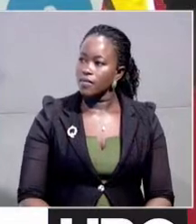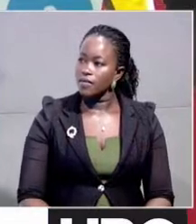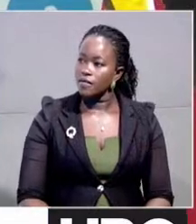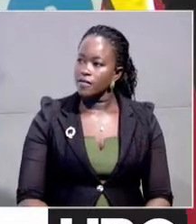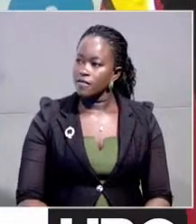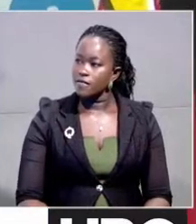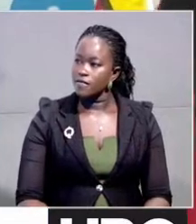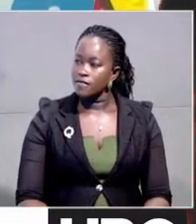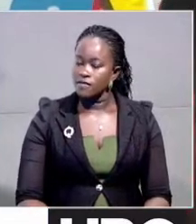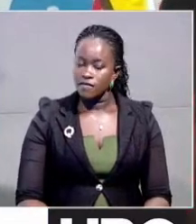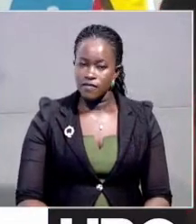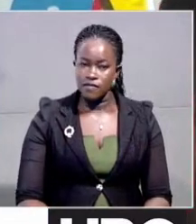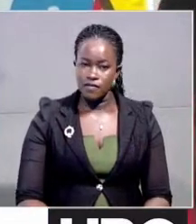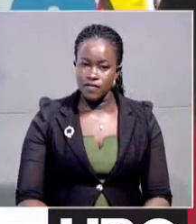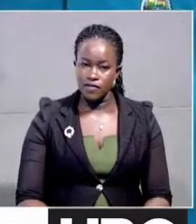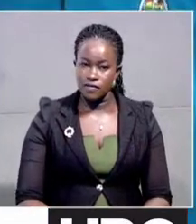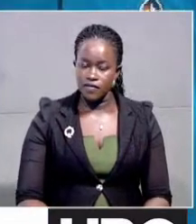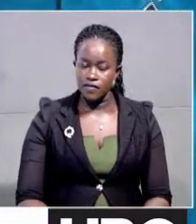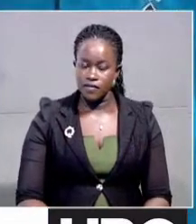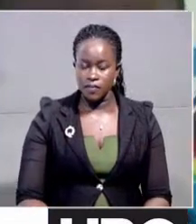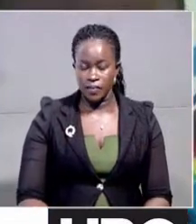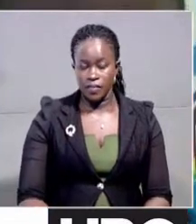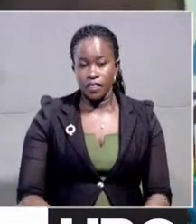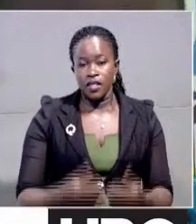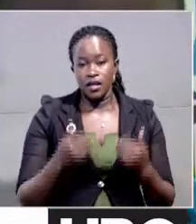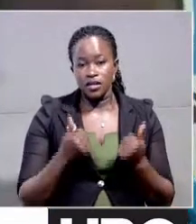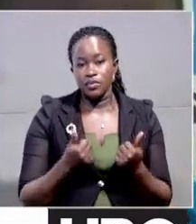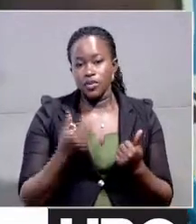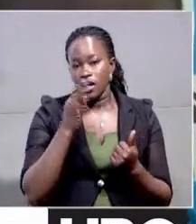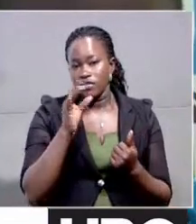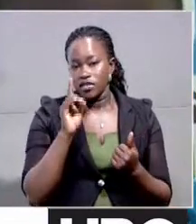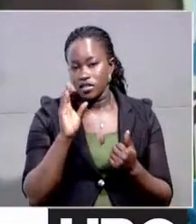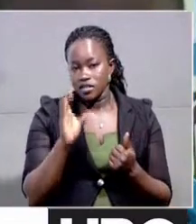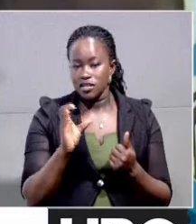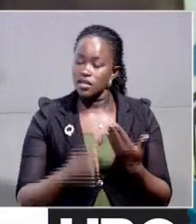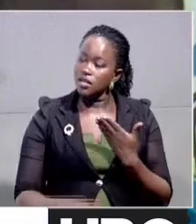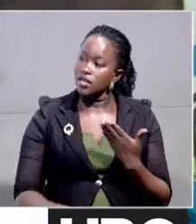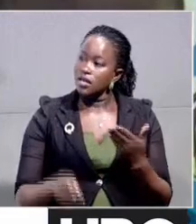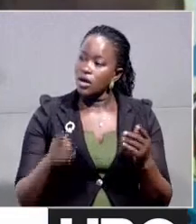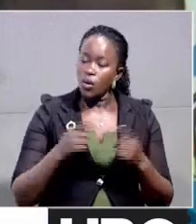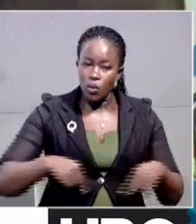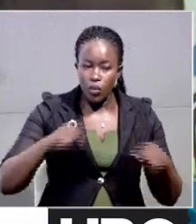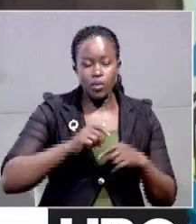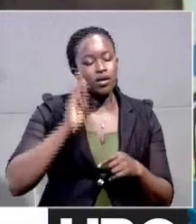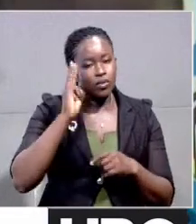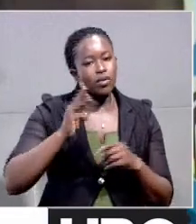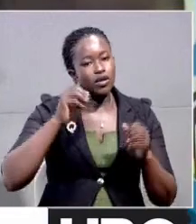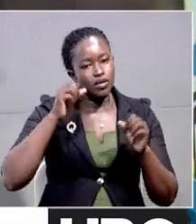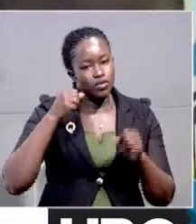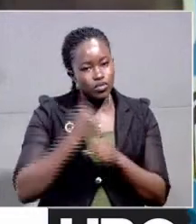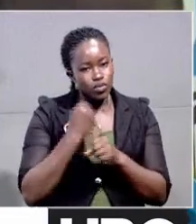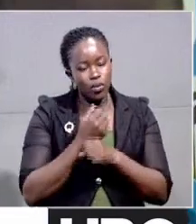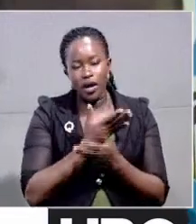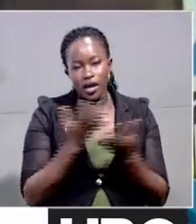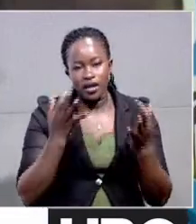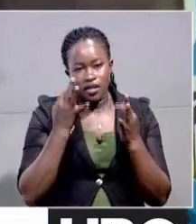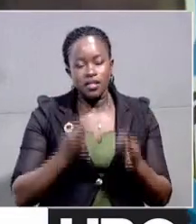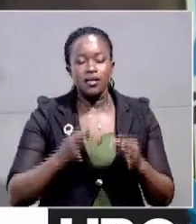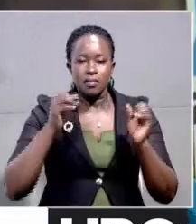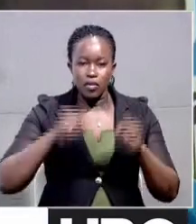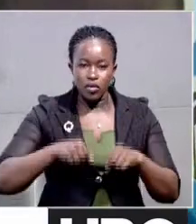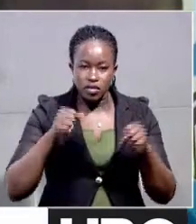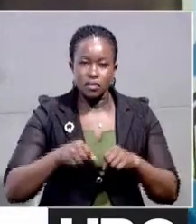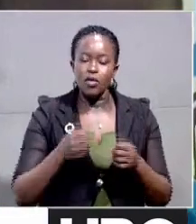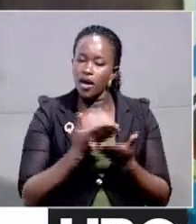The teaching science in the country is invalidated. If this, and we shall do everything humanly possible to ensure that we reclaim